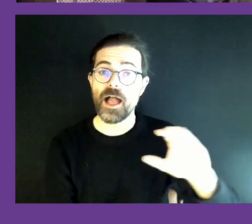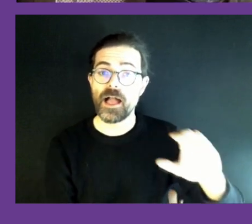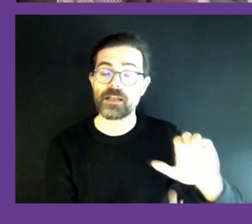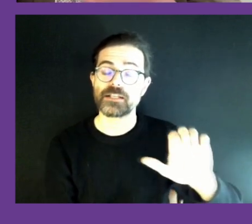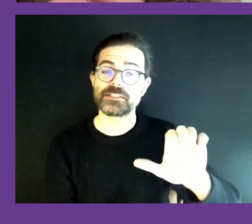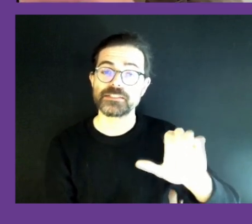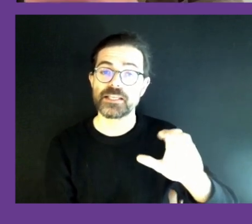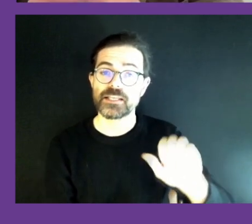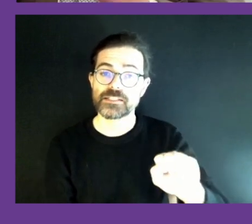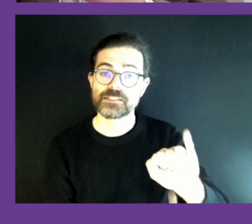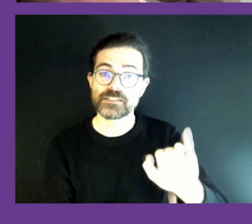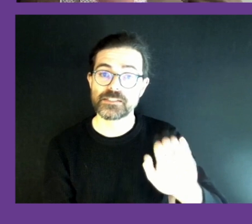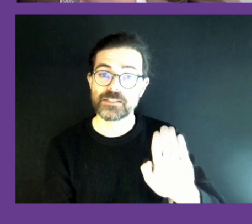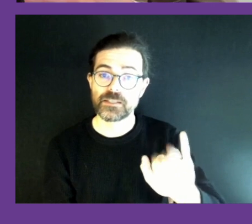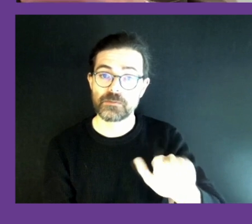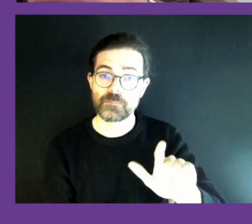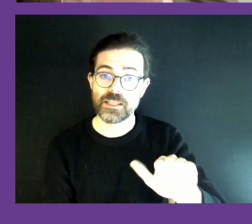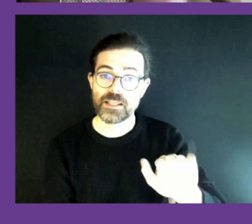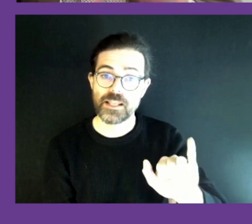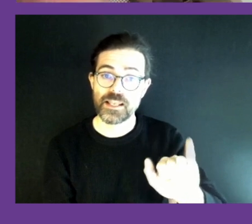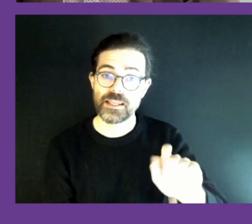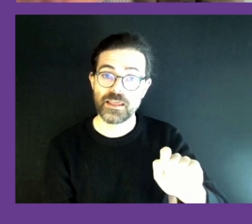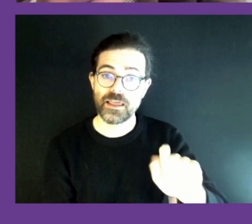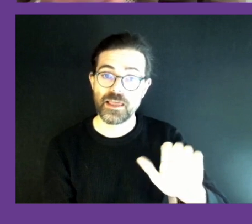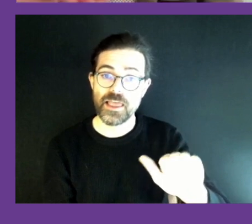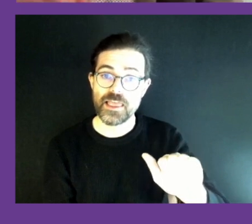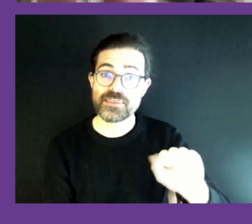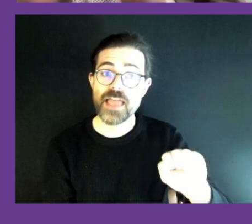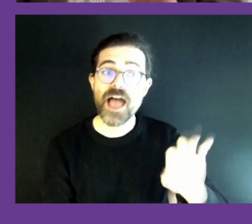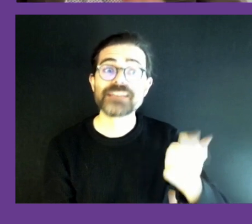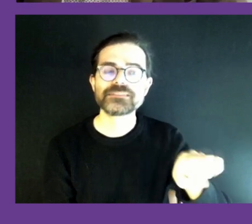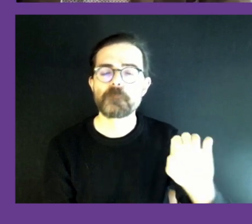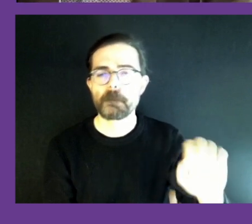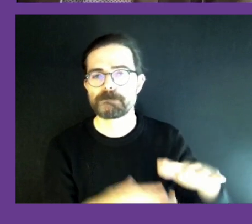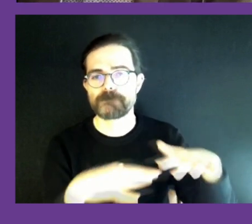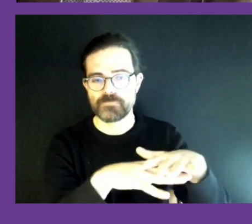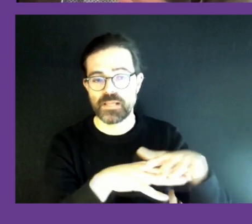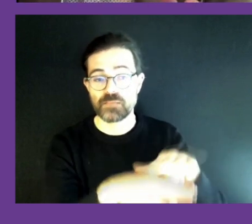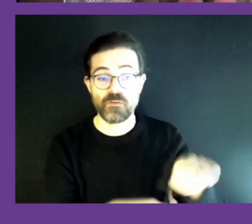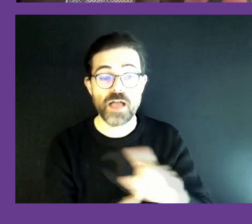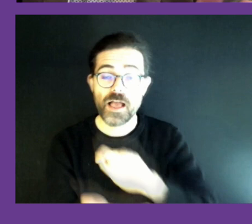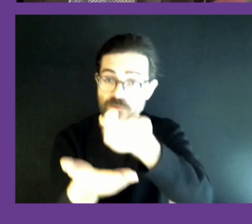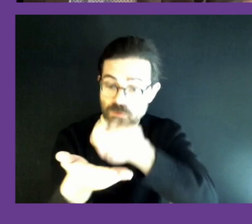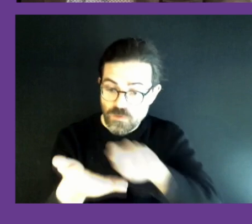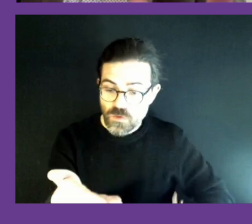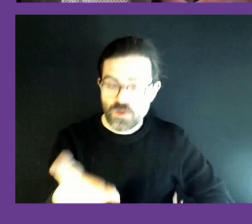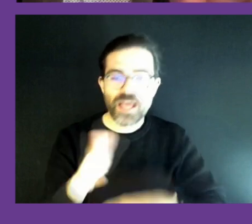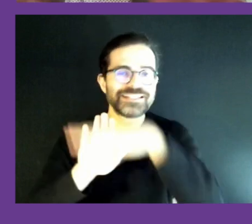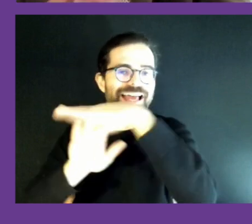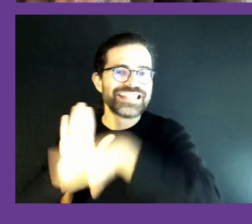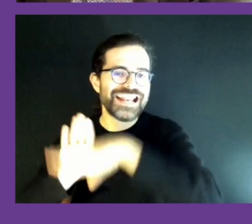11, and most important, drafted and approved by a standardization body. So that's a standard.